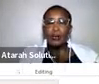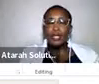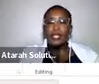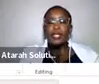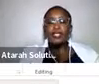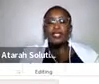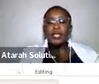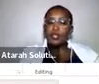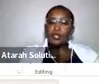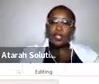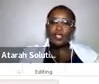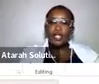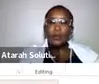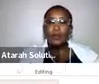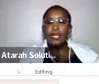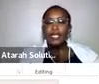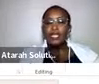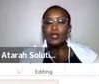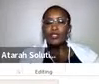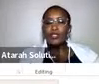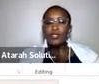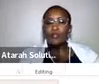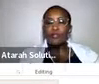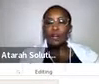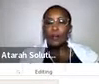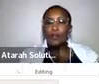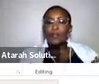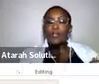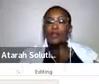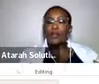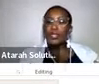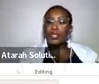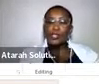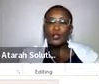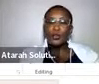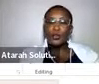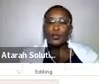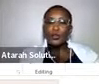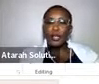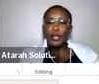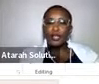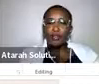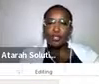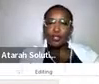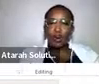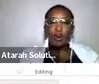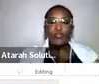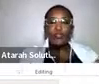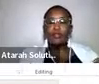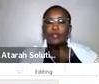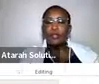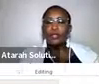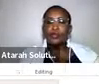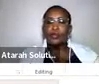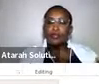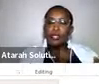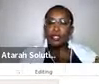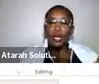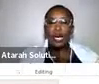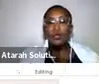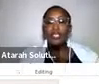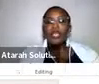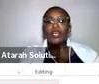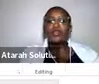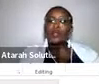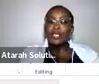Construction Company. Stallion Construction Company is a construction firm. If you're looking to renovate your office, if you're looking to renovate